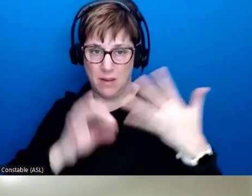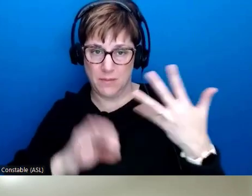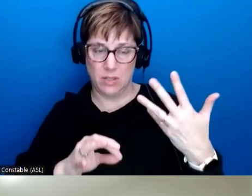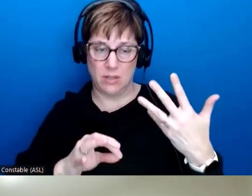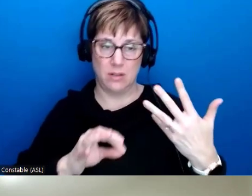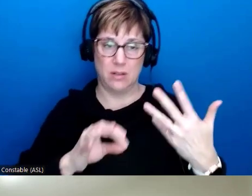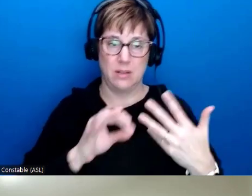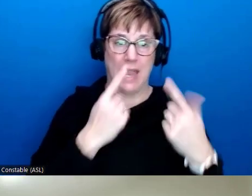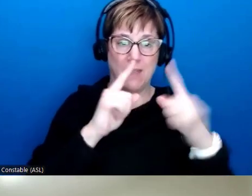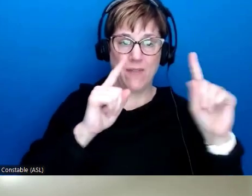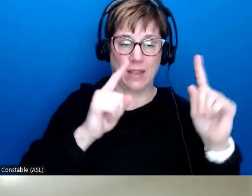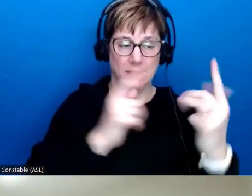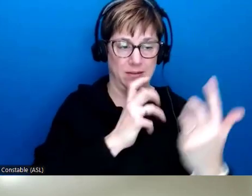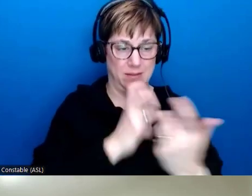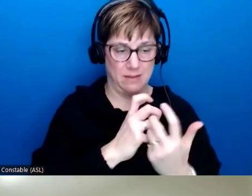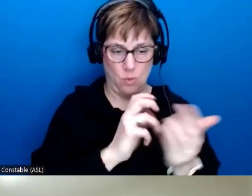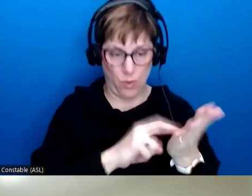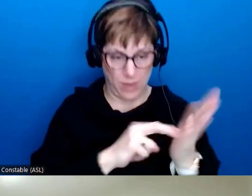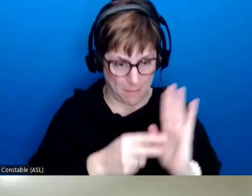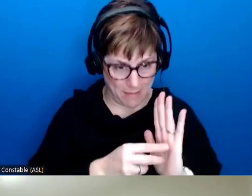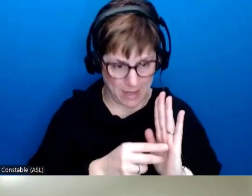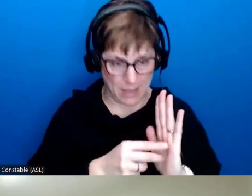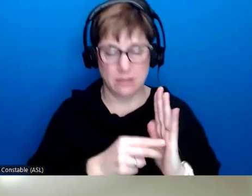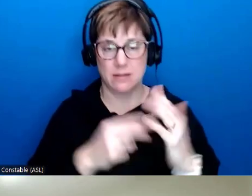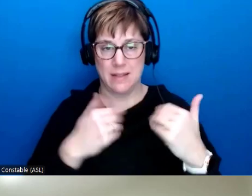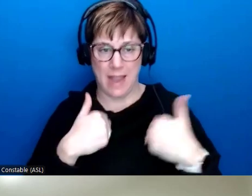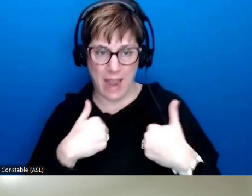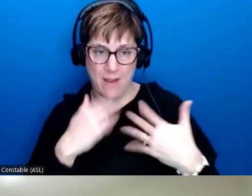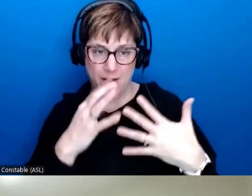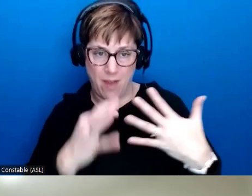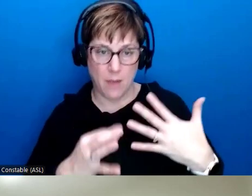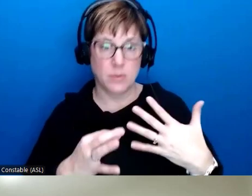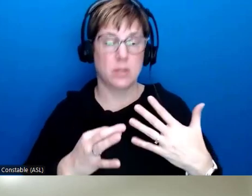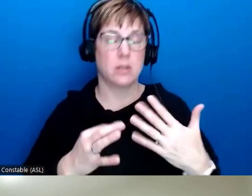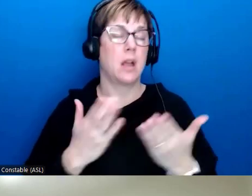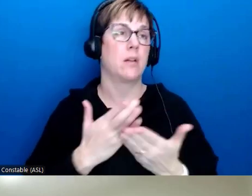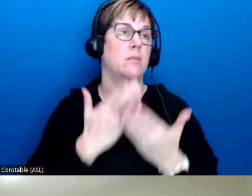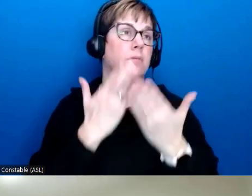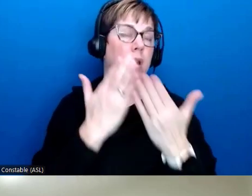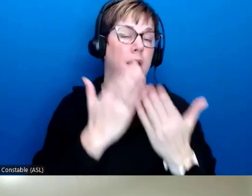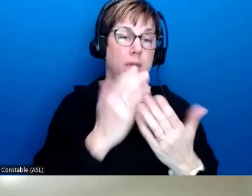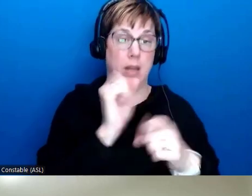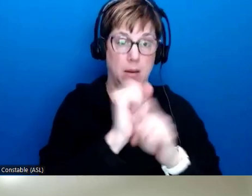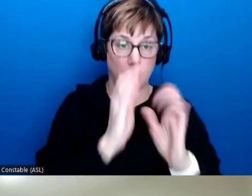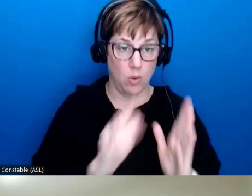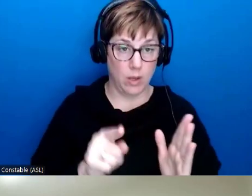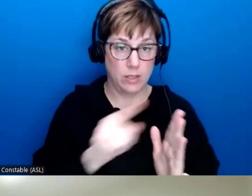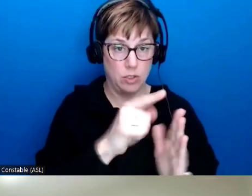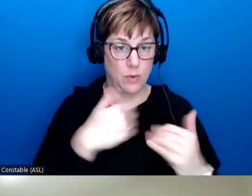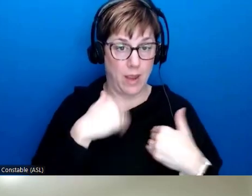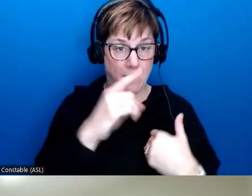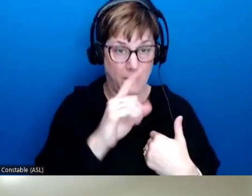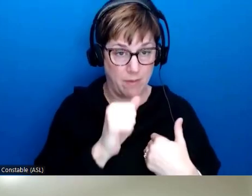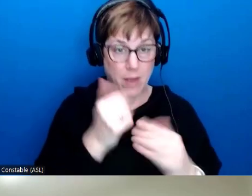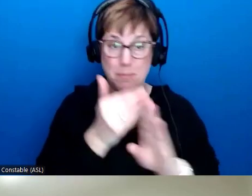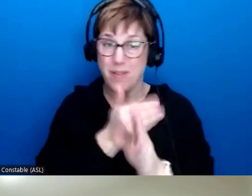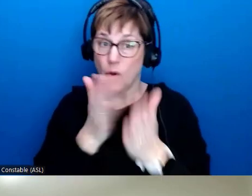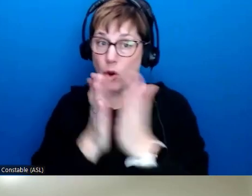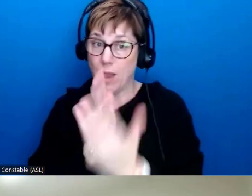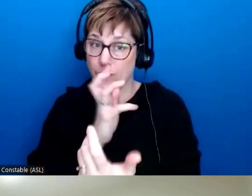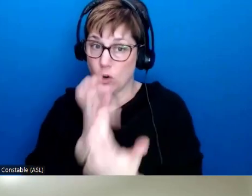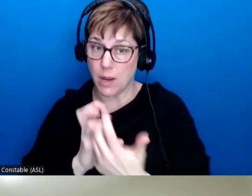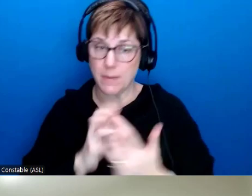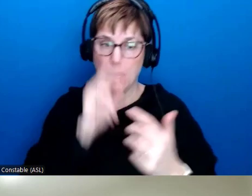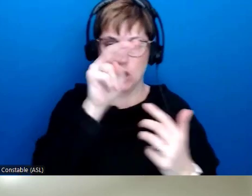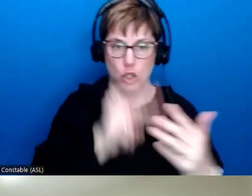effective accommodation is. And I really recommend employees with disabilities to look at this website before they even ask for the accommodation, because